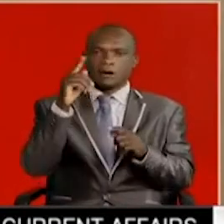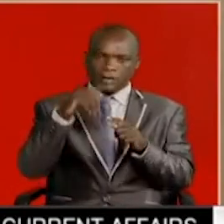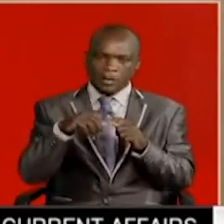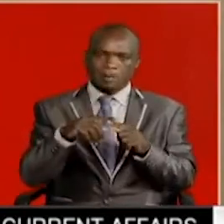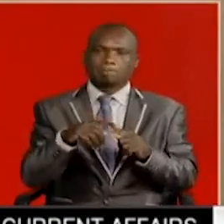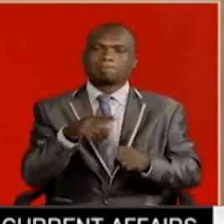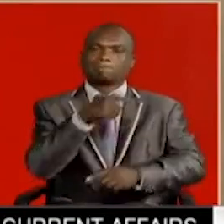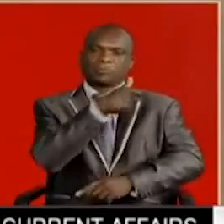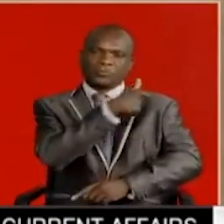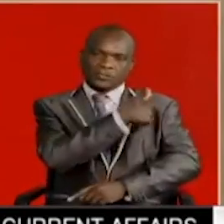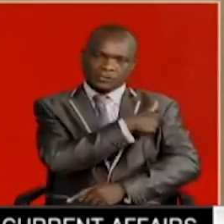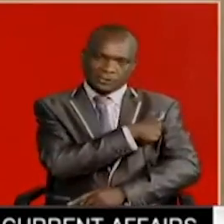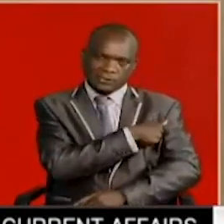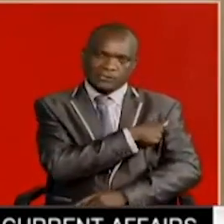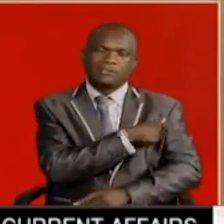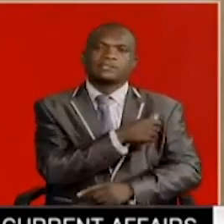injection safety.